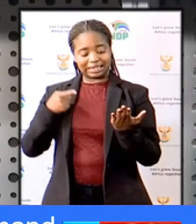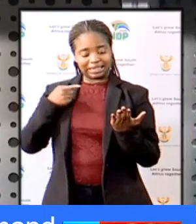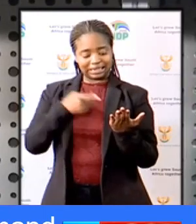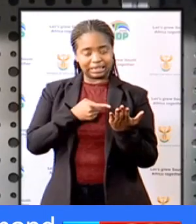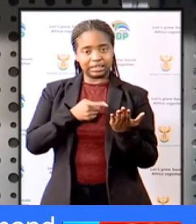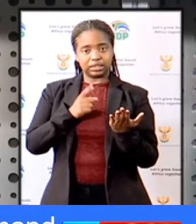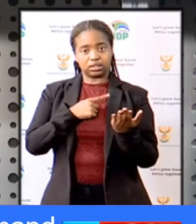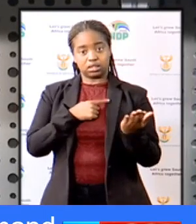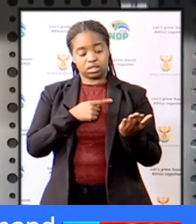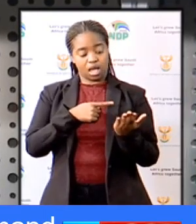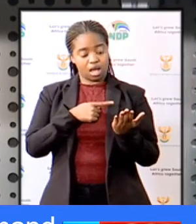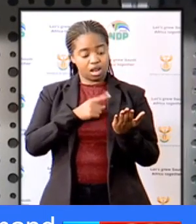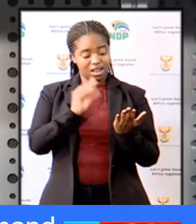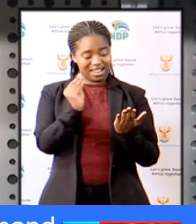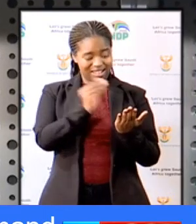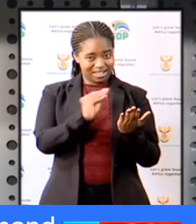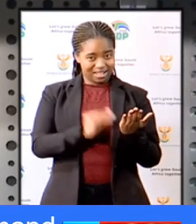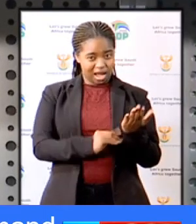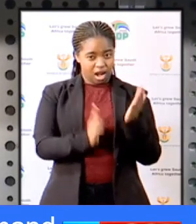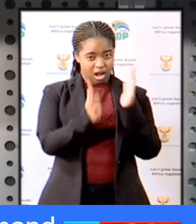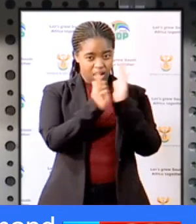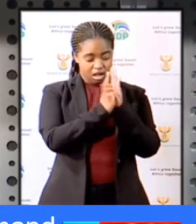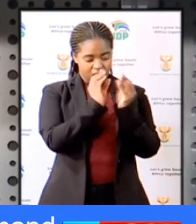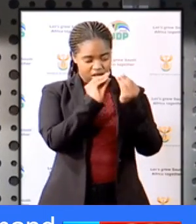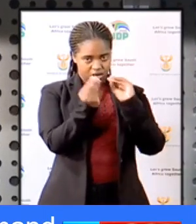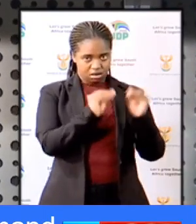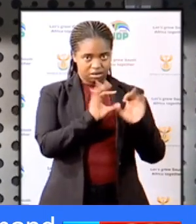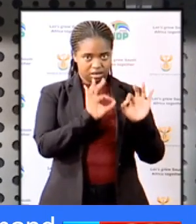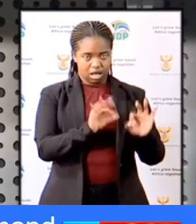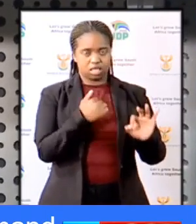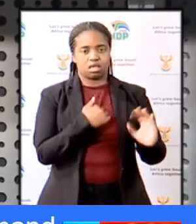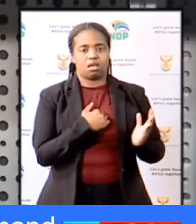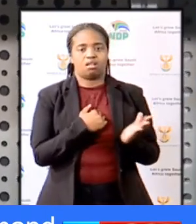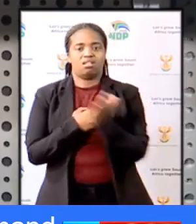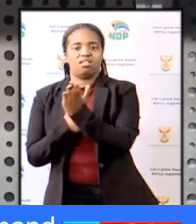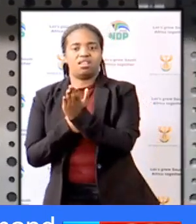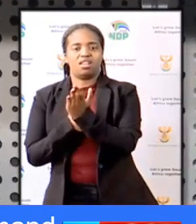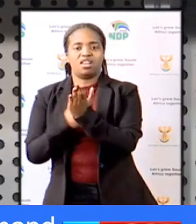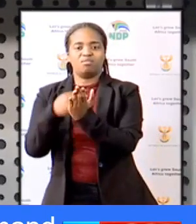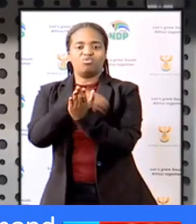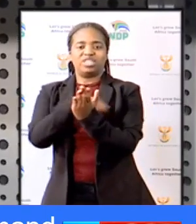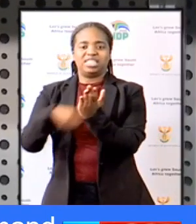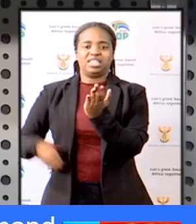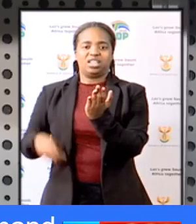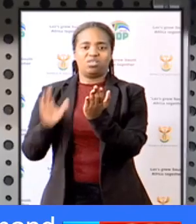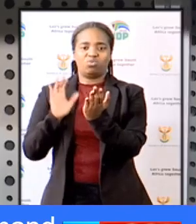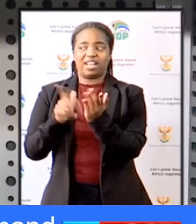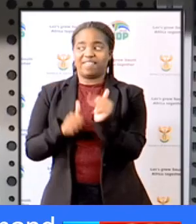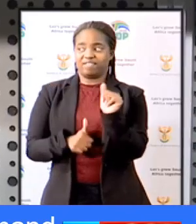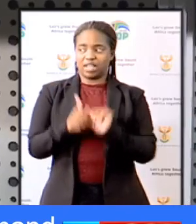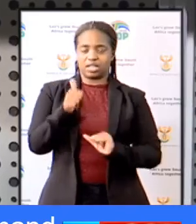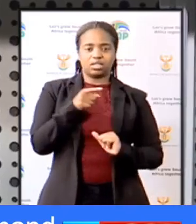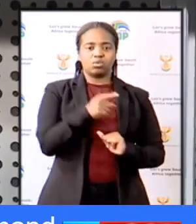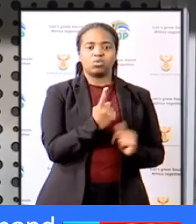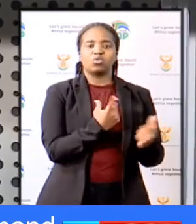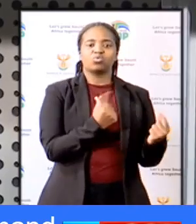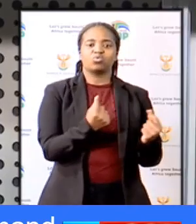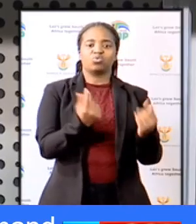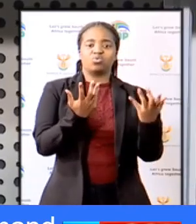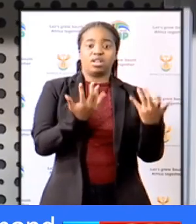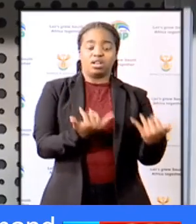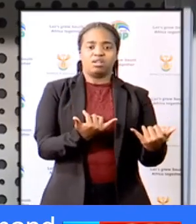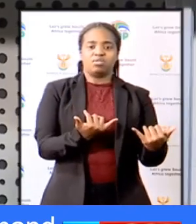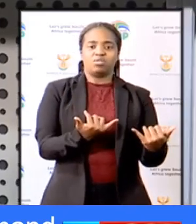to the president, there are legalities that they have needs to be fulfilled. And that is what we are currently dealing